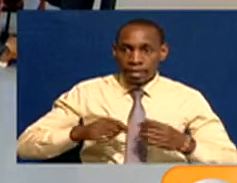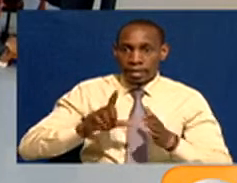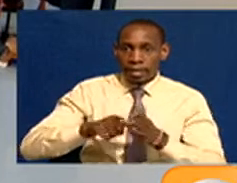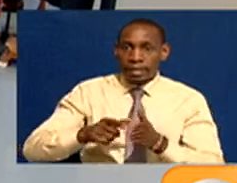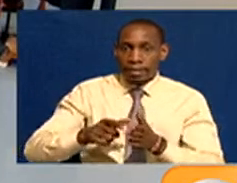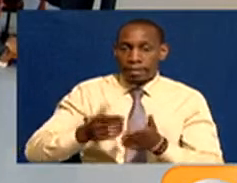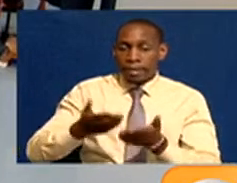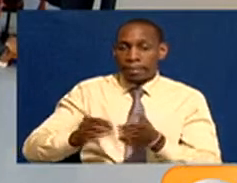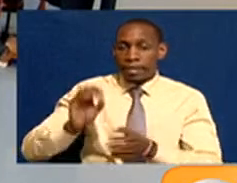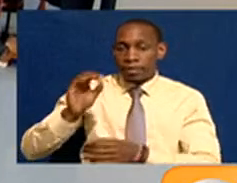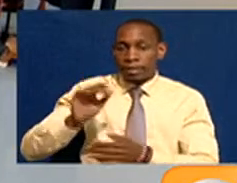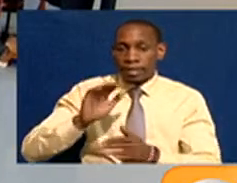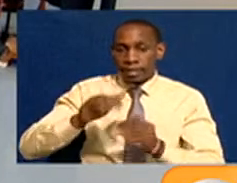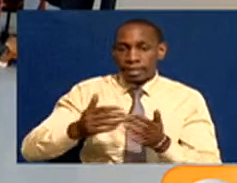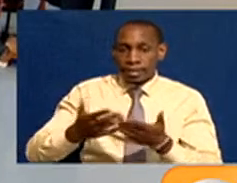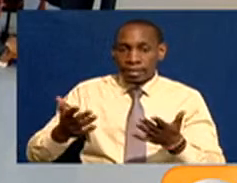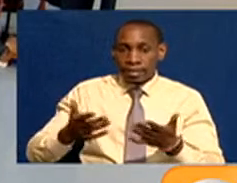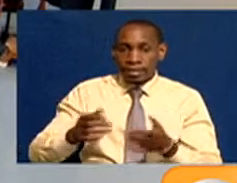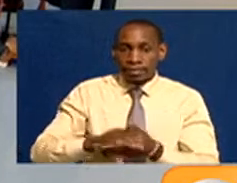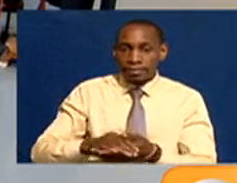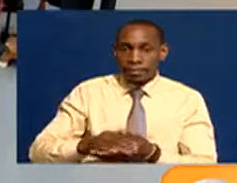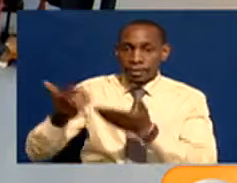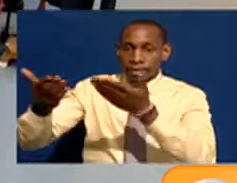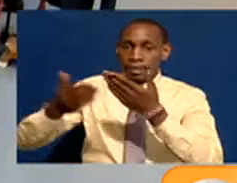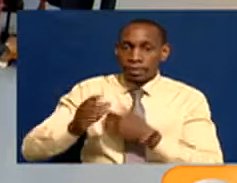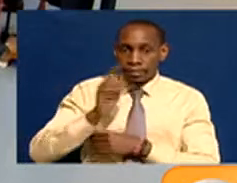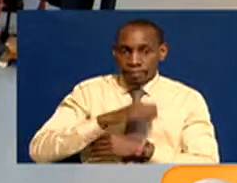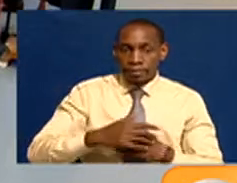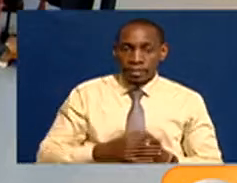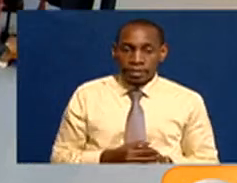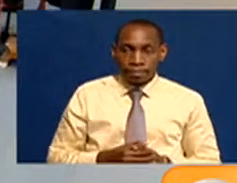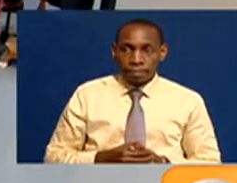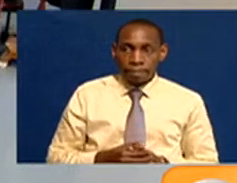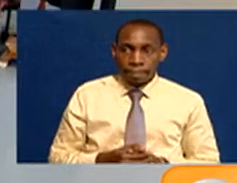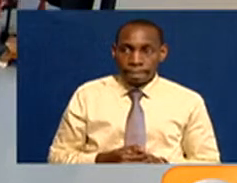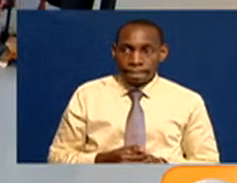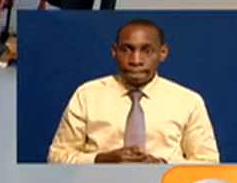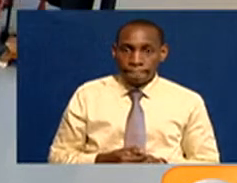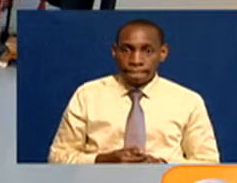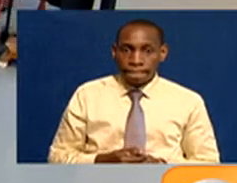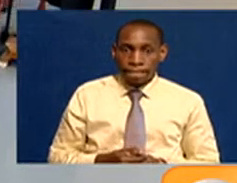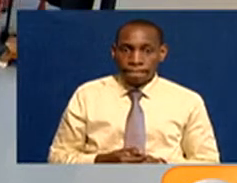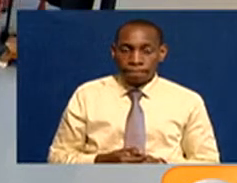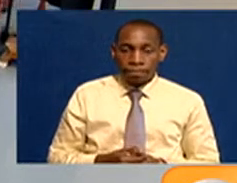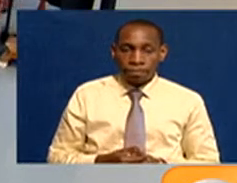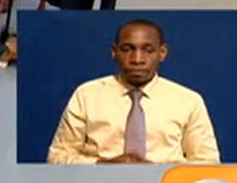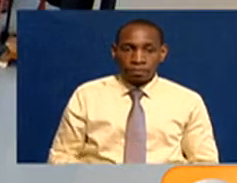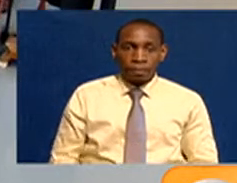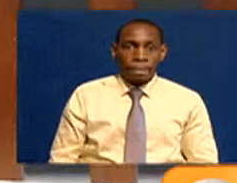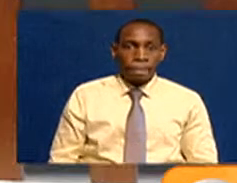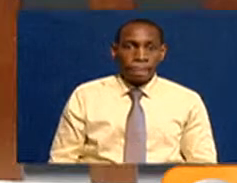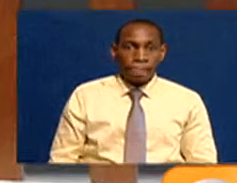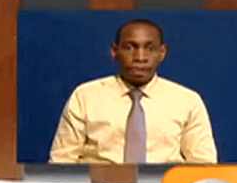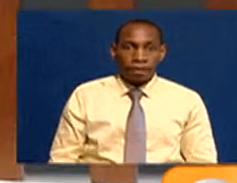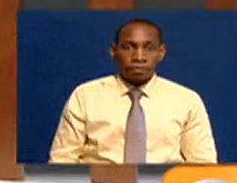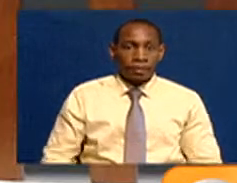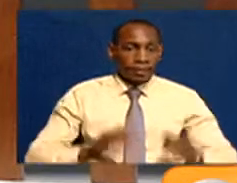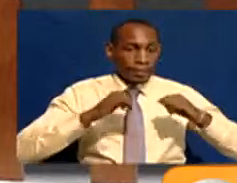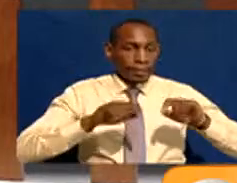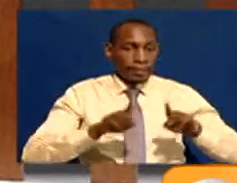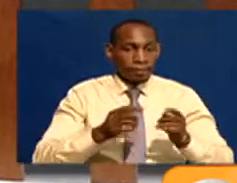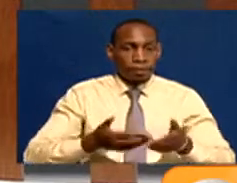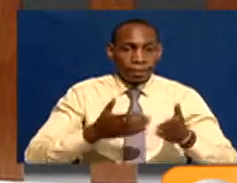more expensive than the ones from Bangladesh that you were talking about, Mheshimiwa. The same applies to pharmaceuticals. Yes, indeed, Jeff, we are going to